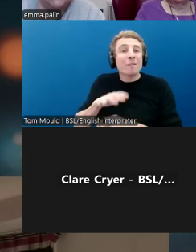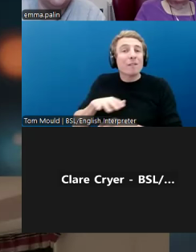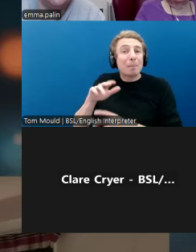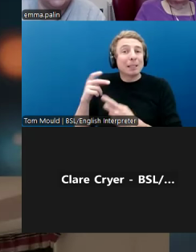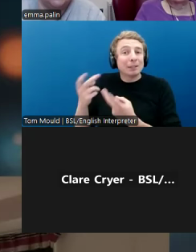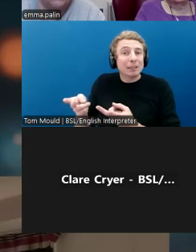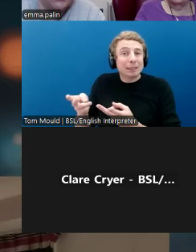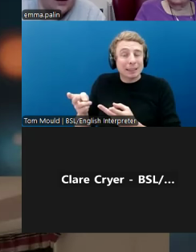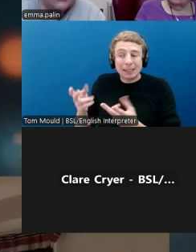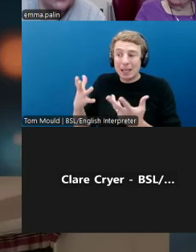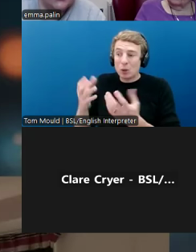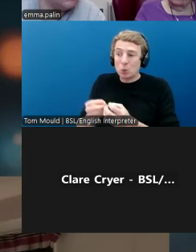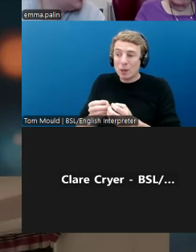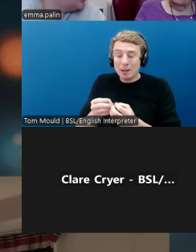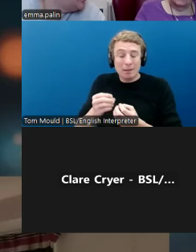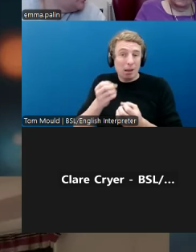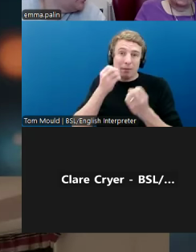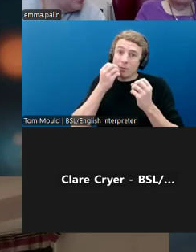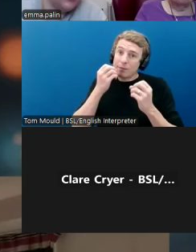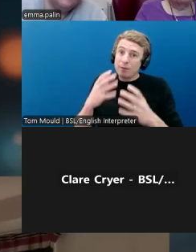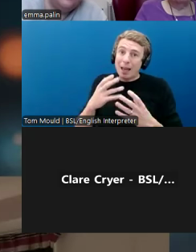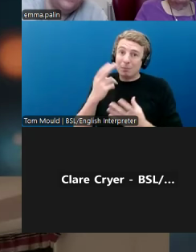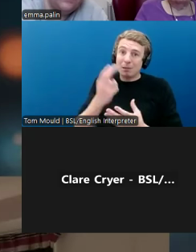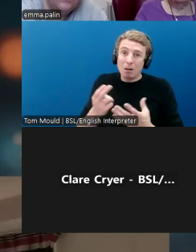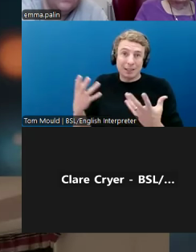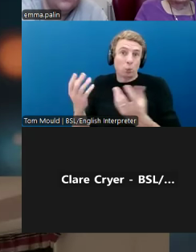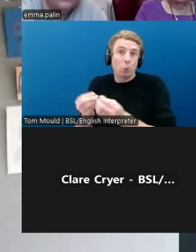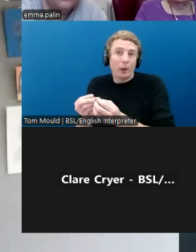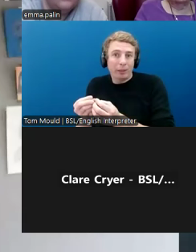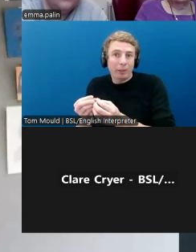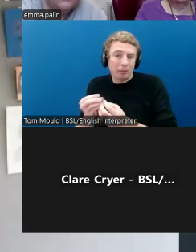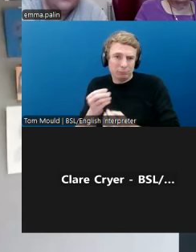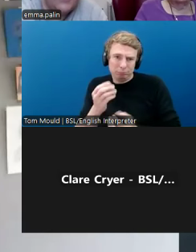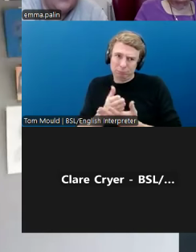nationally acclaimed ceramic artists, which was really good.